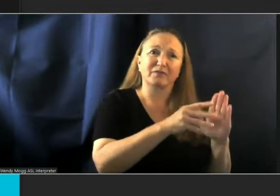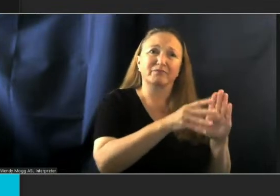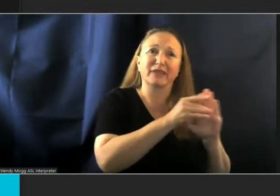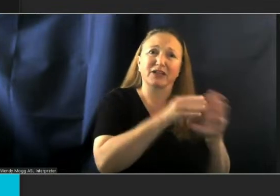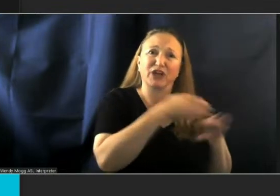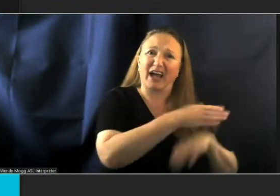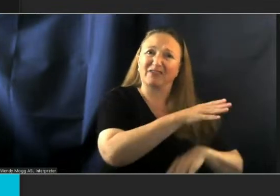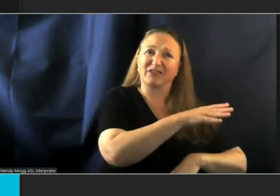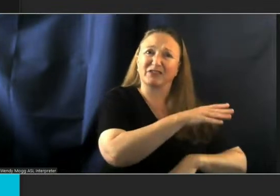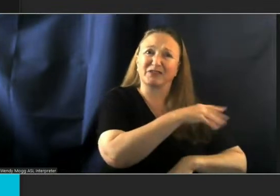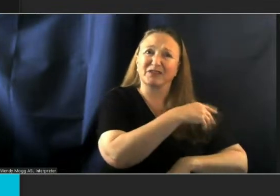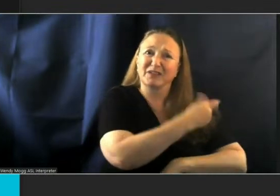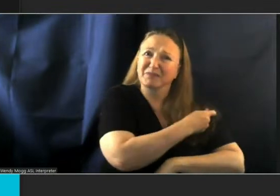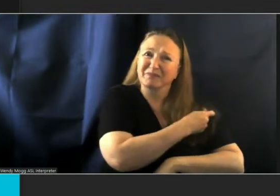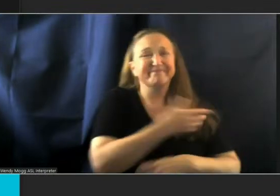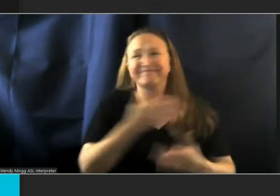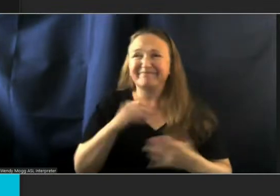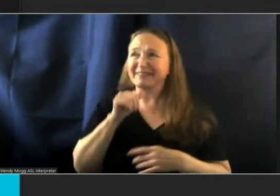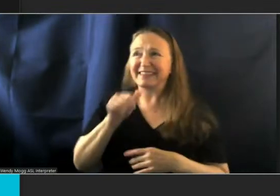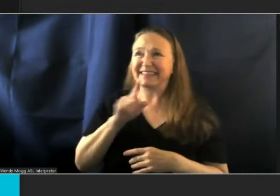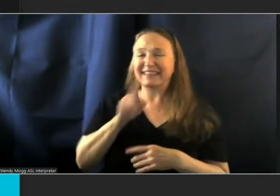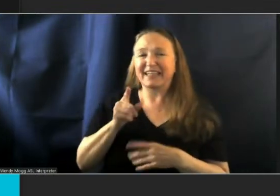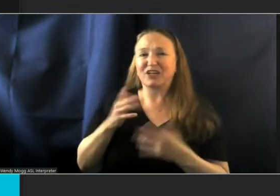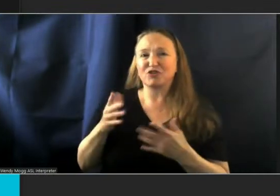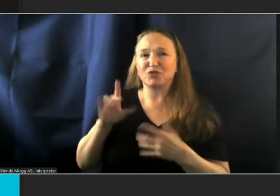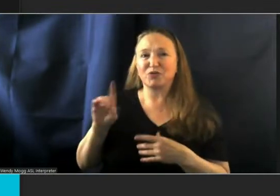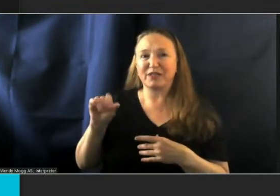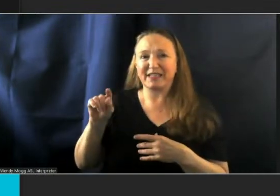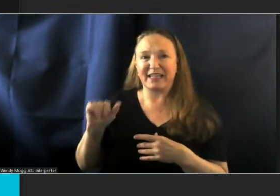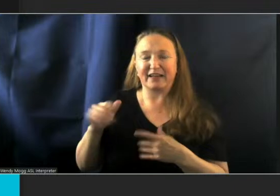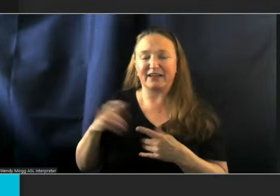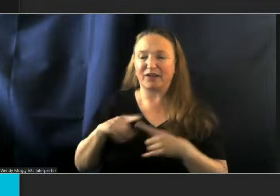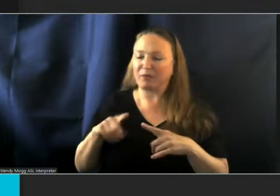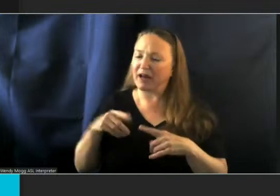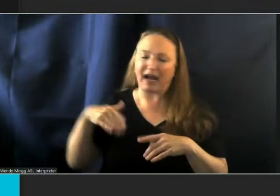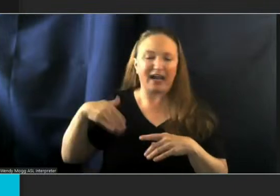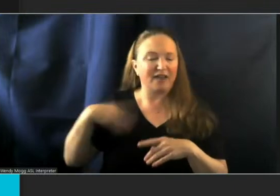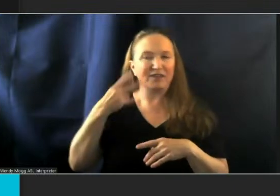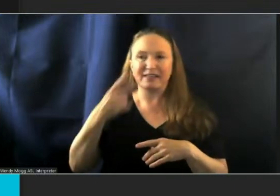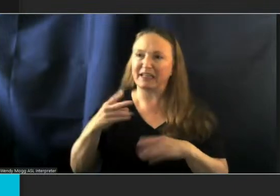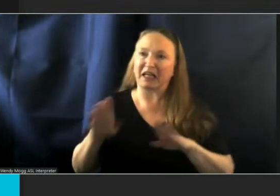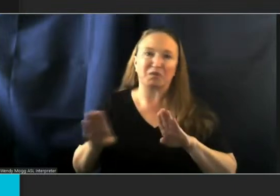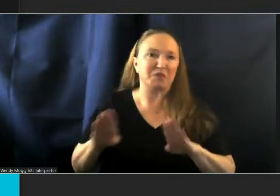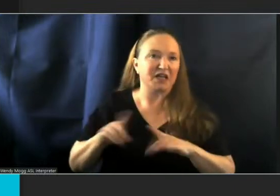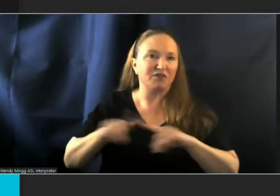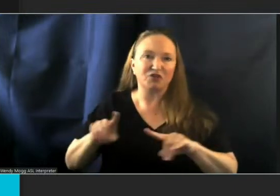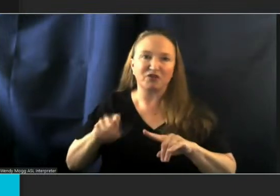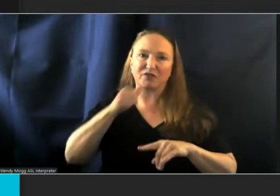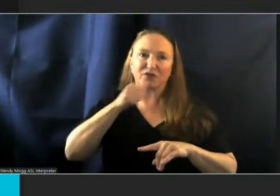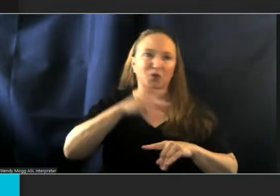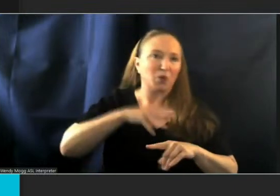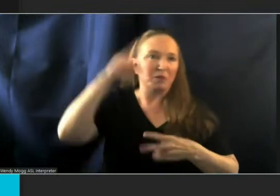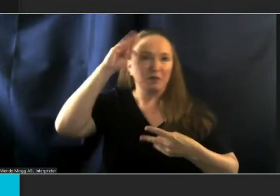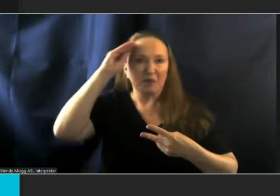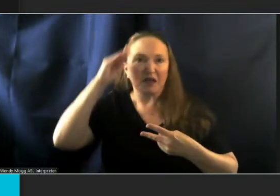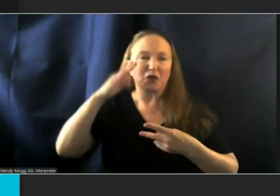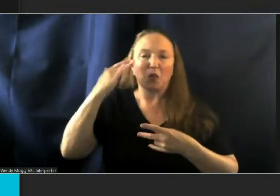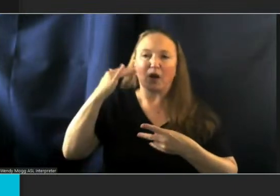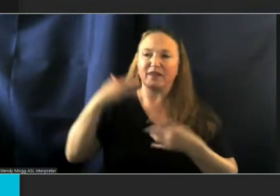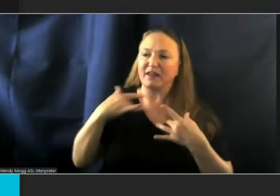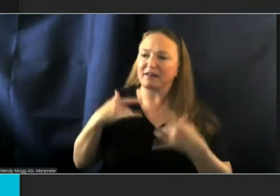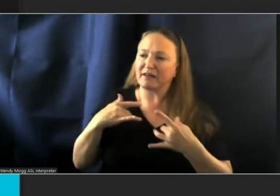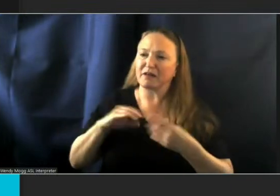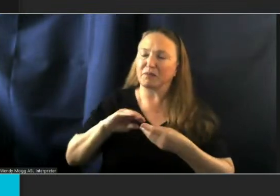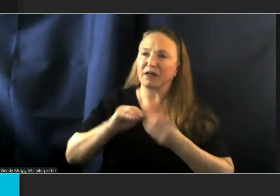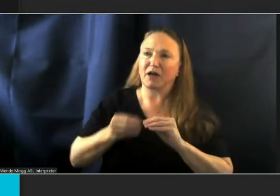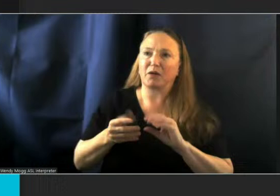don't think we're seeing a difference in behaviors between men and women that are causing women to get more infections than men. But I